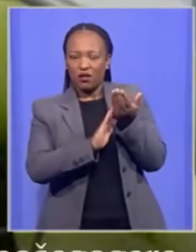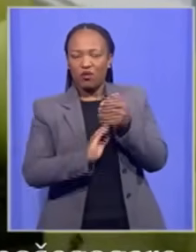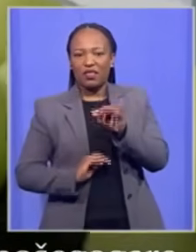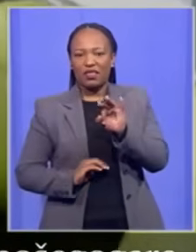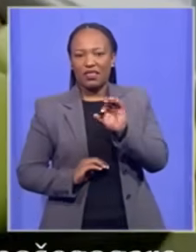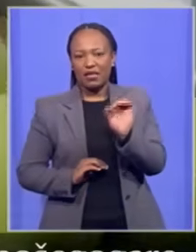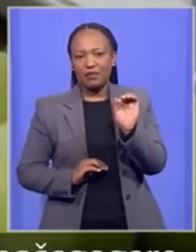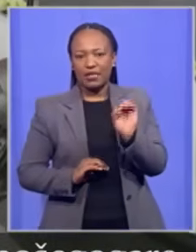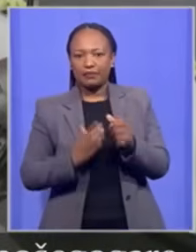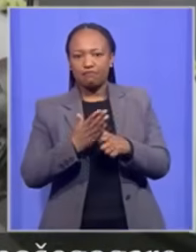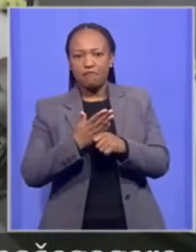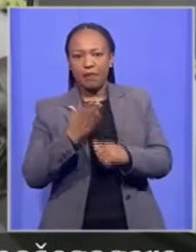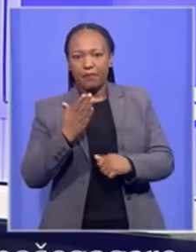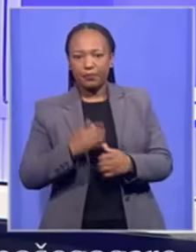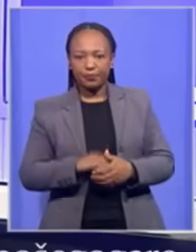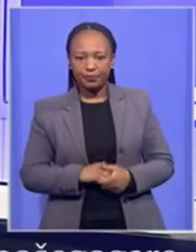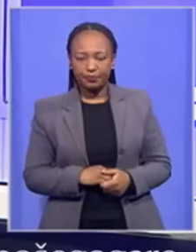30.